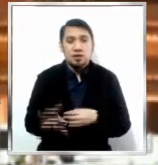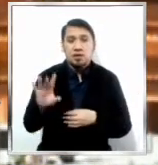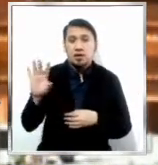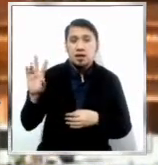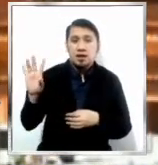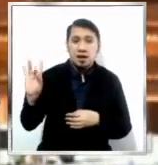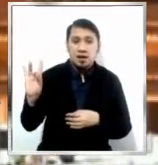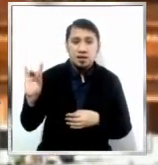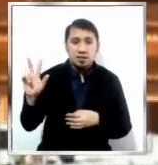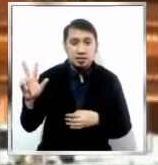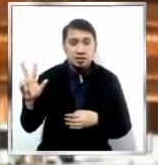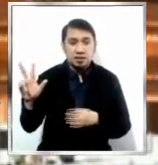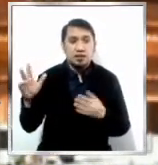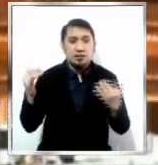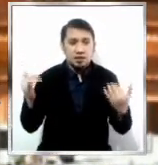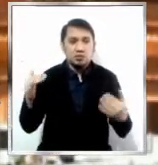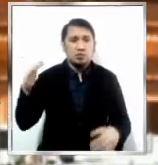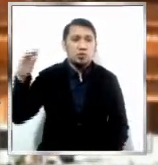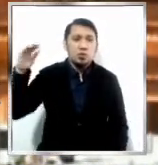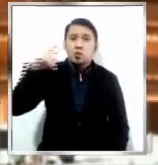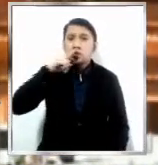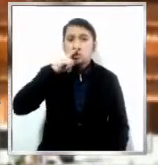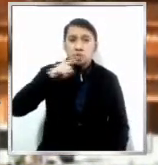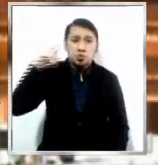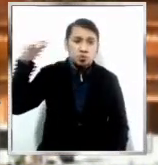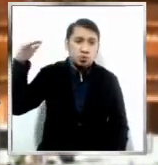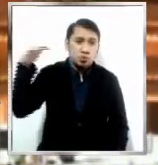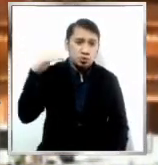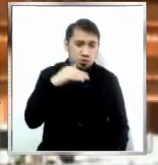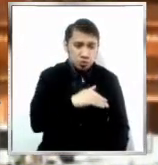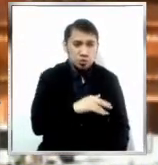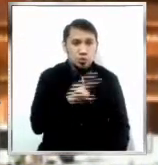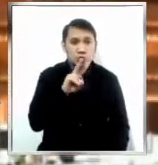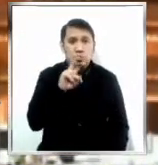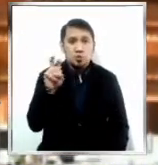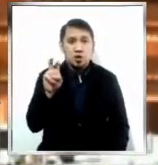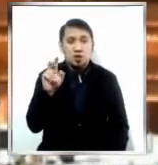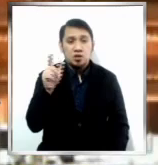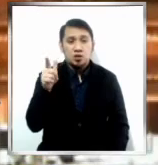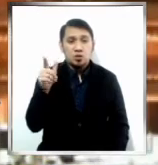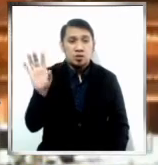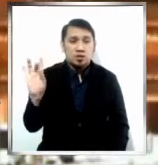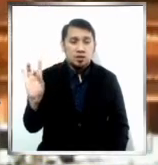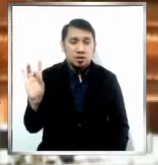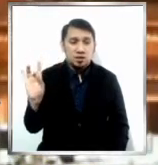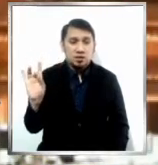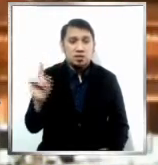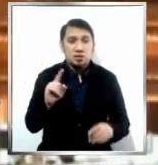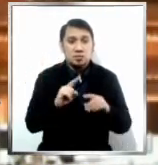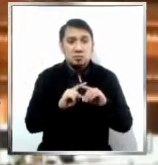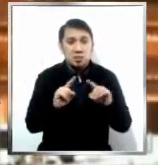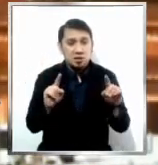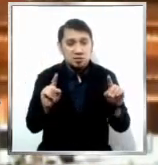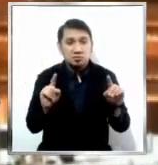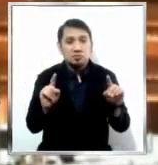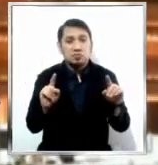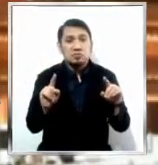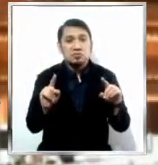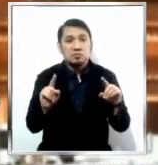83. Nag-flat din na nga. Total cases 228. Pero it is offset by